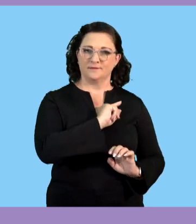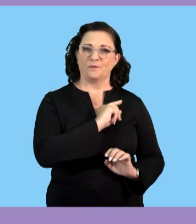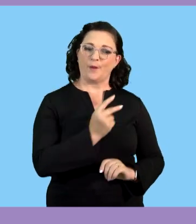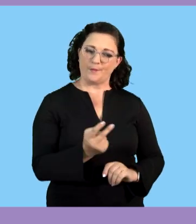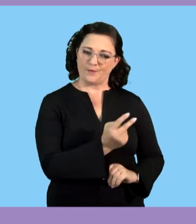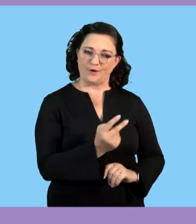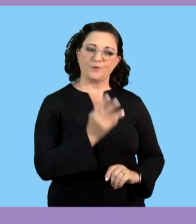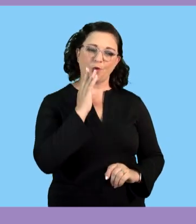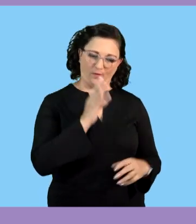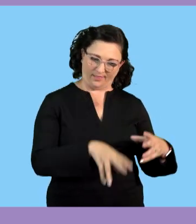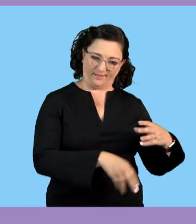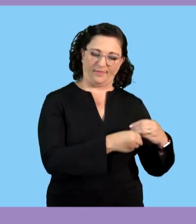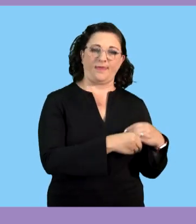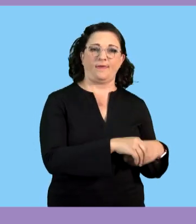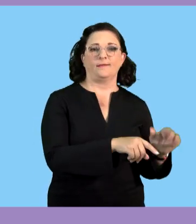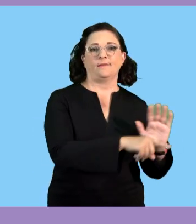negative 8.